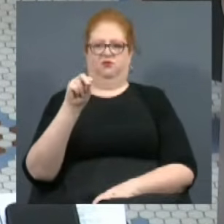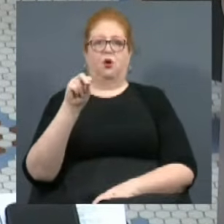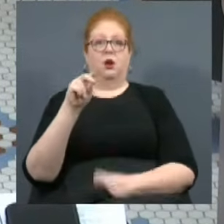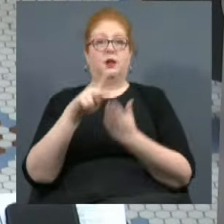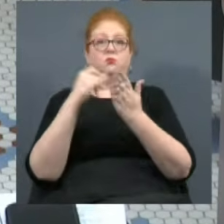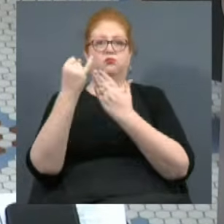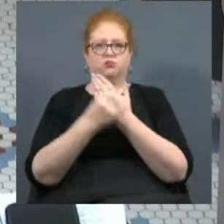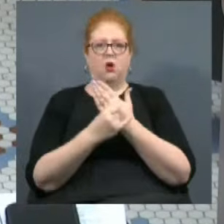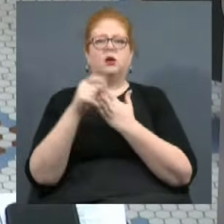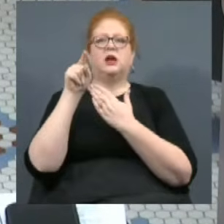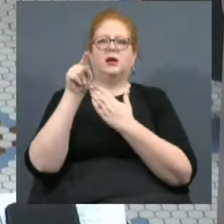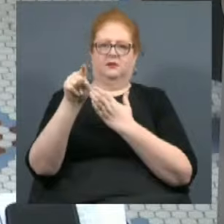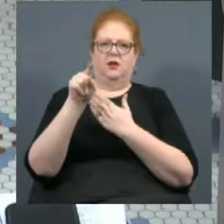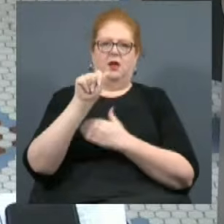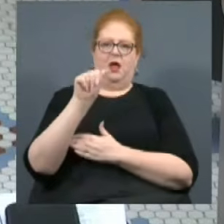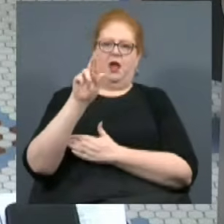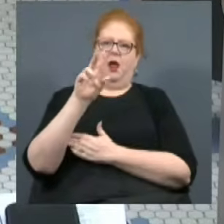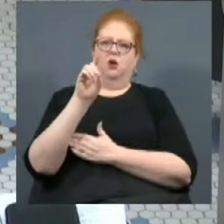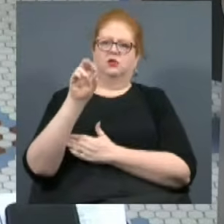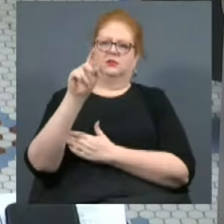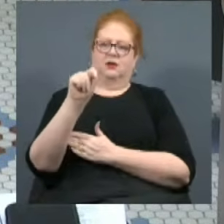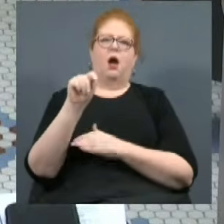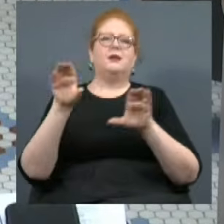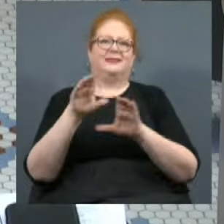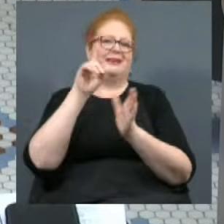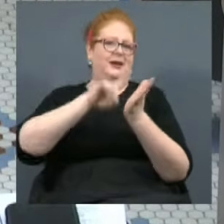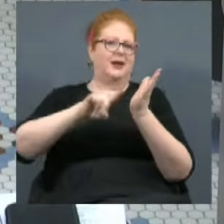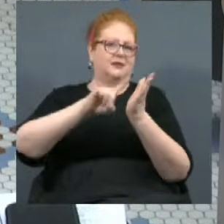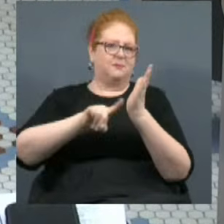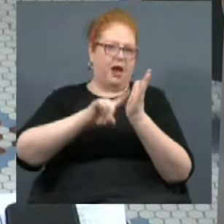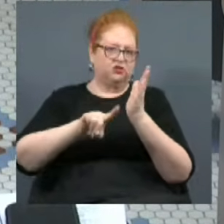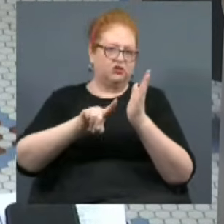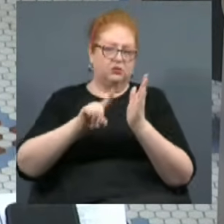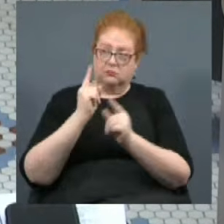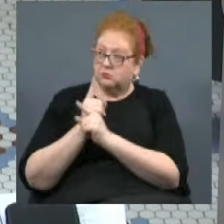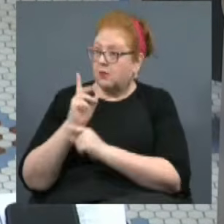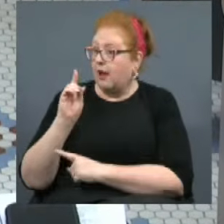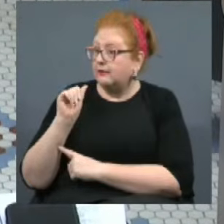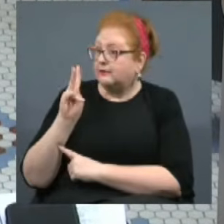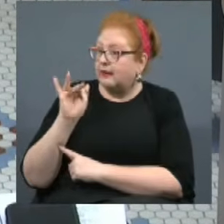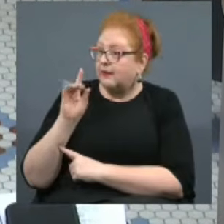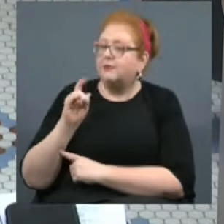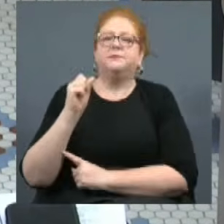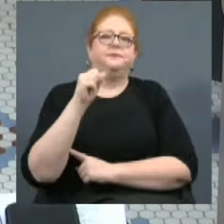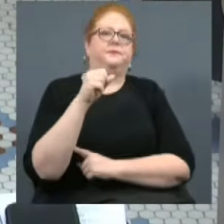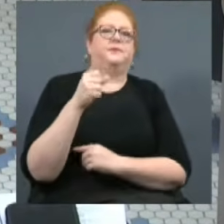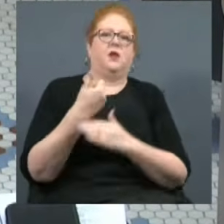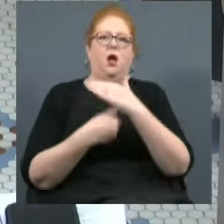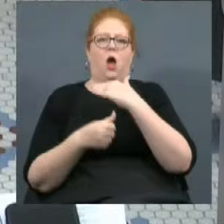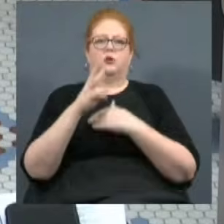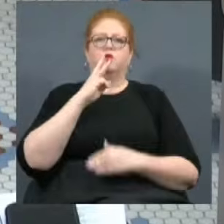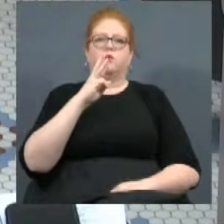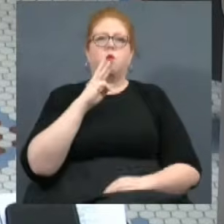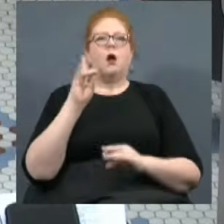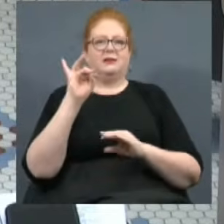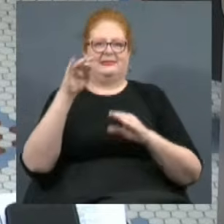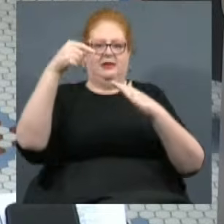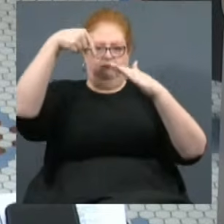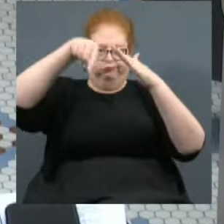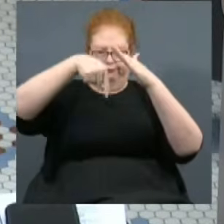us an inspection. Is that correct, David? So they did an underwater inspection. We have a video inspection of